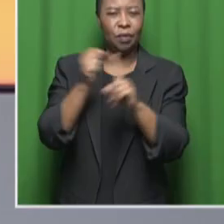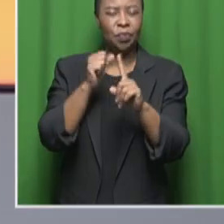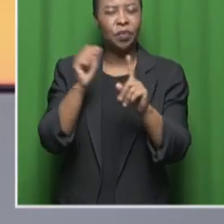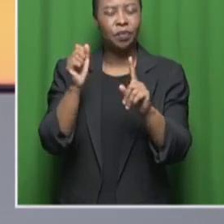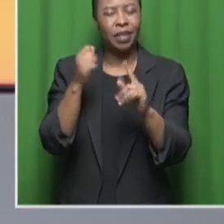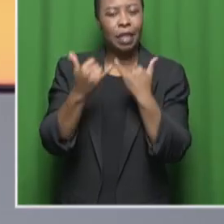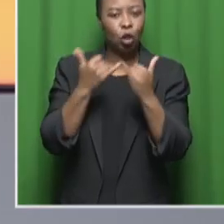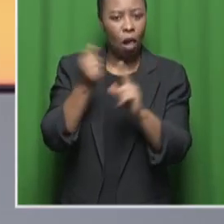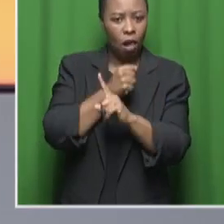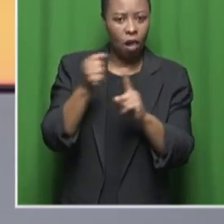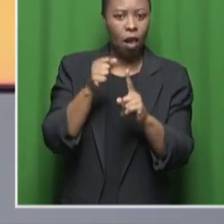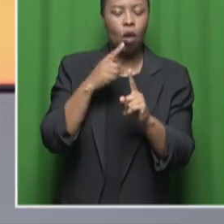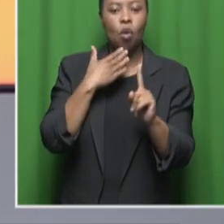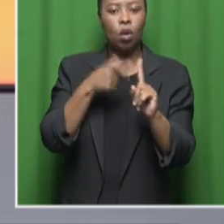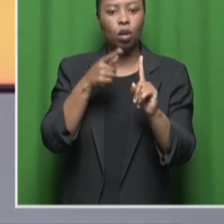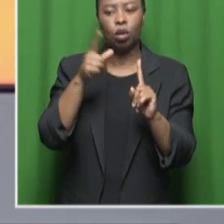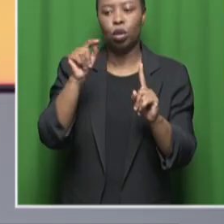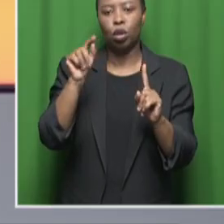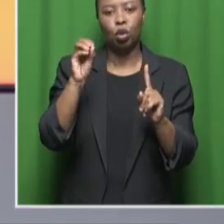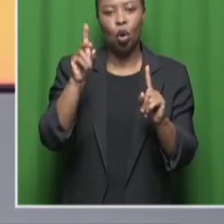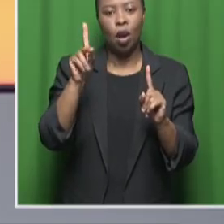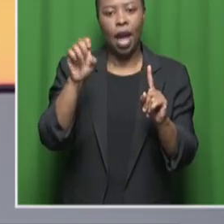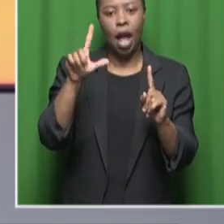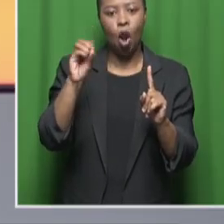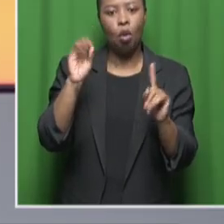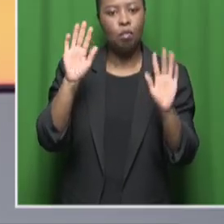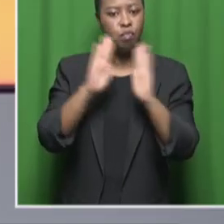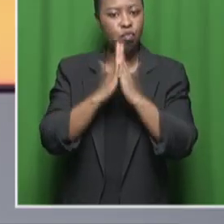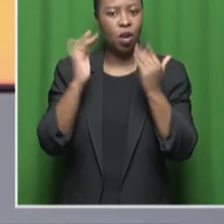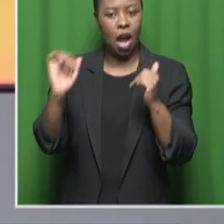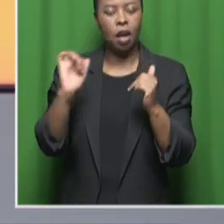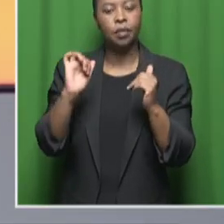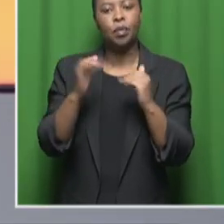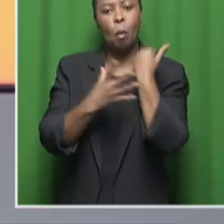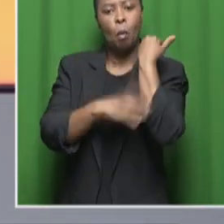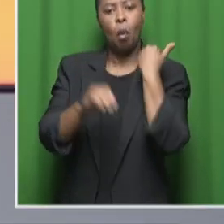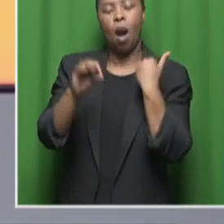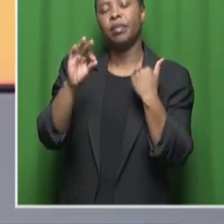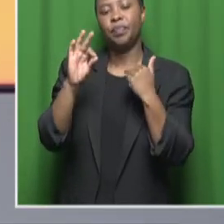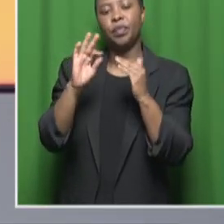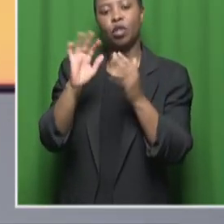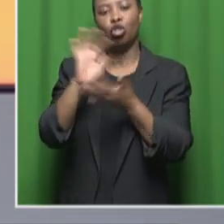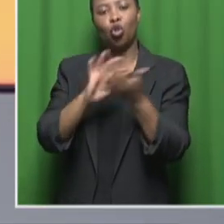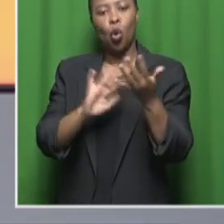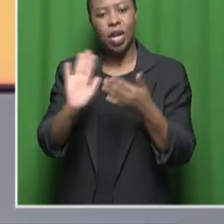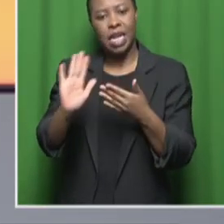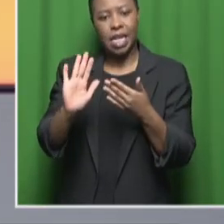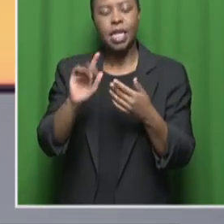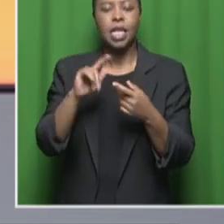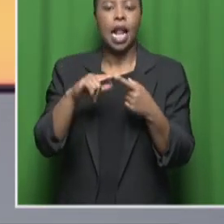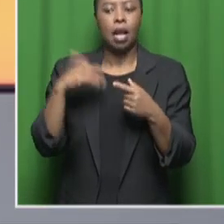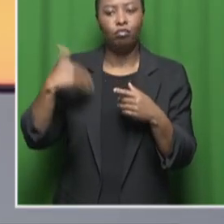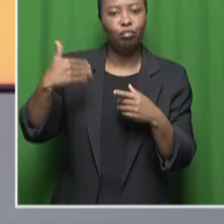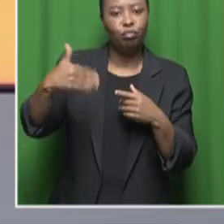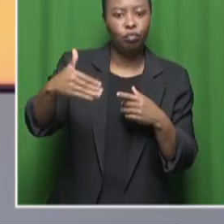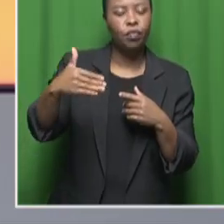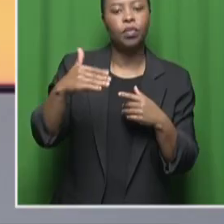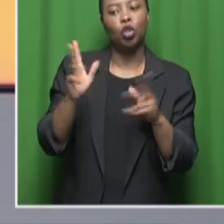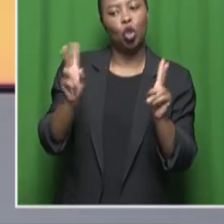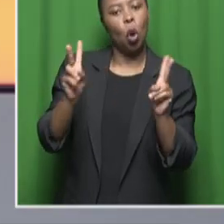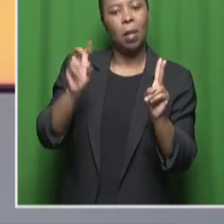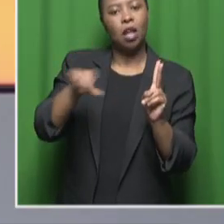author, Tokelo Hlagala, on his book, Poor Folks. The book is a collection of 4 fictional stories that unpacks the everyday struggles of an ordinary South